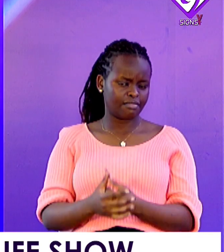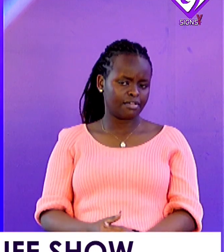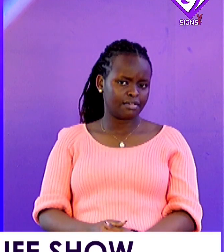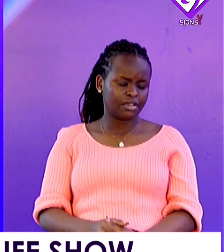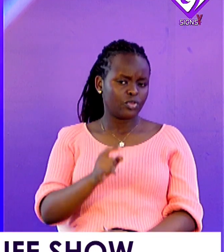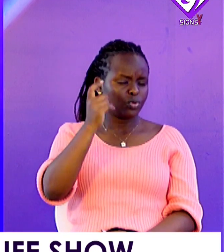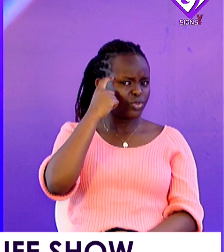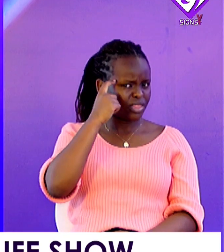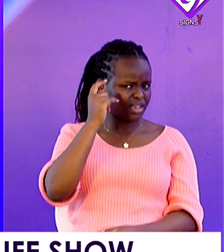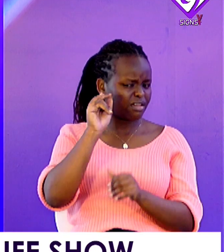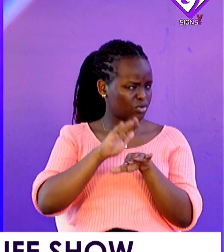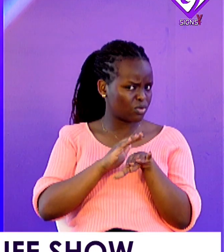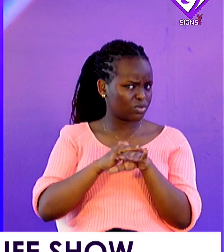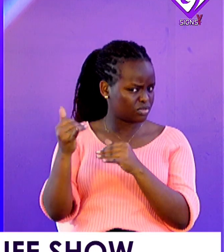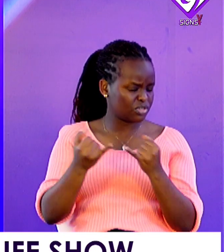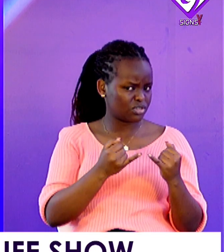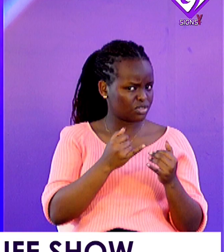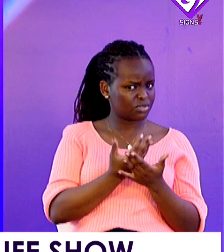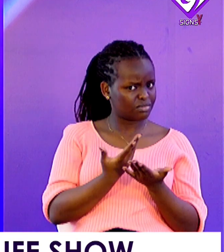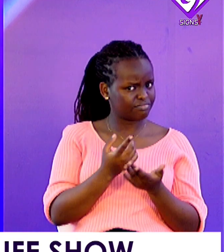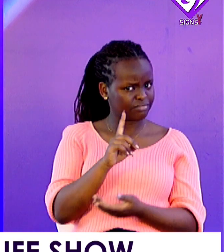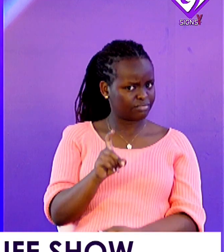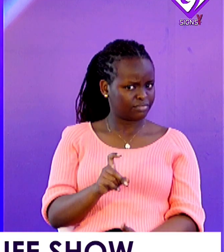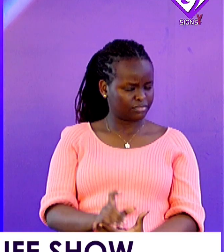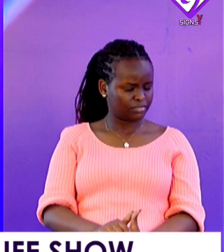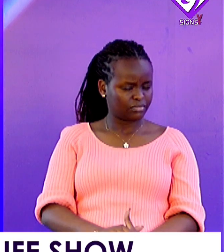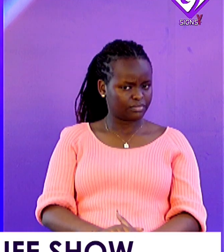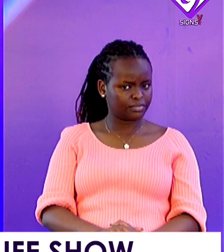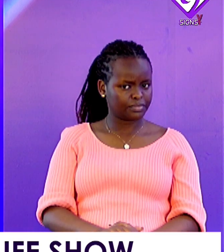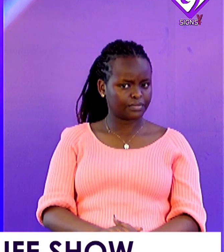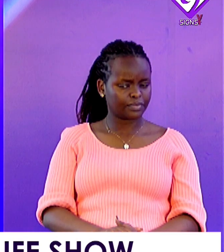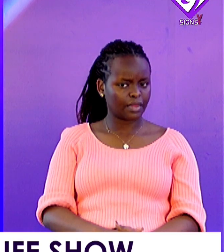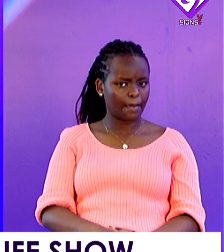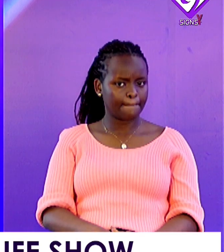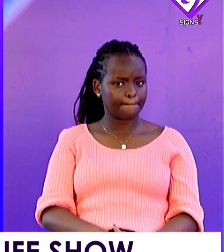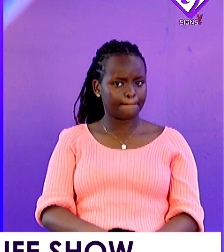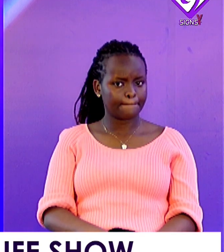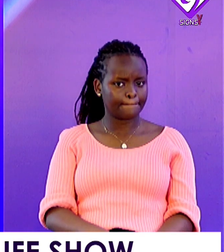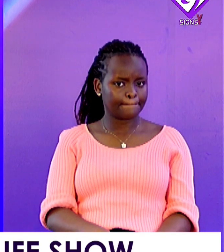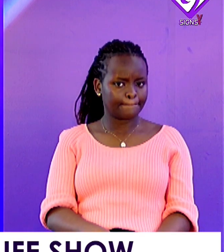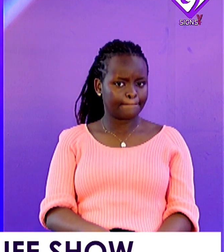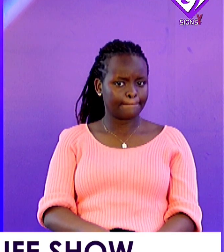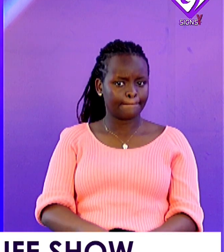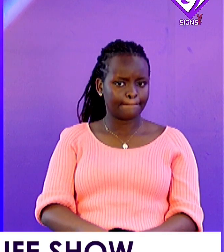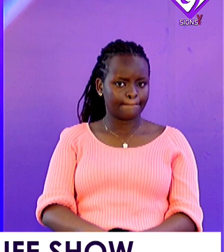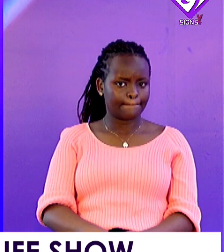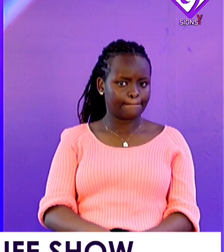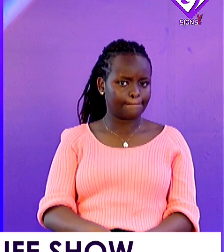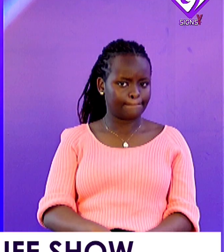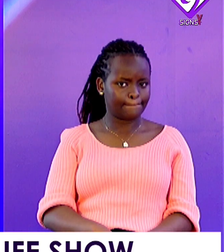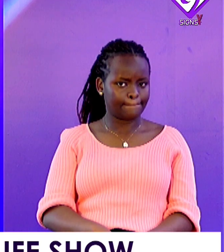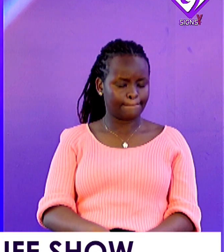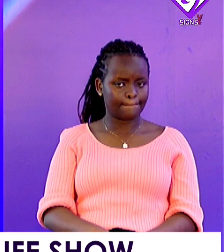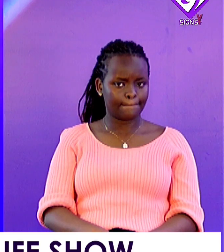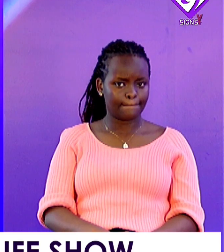Do you think we should introduce some form of qualification, especially in the Christian sector in this country, since